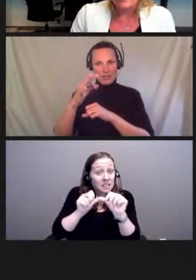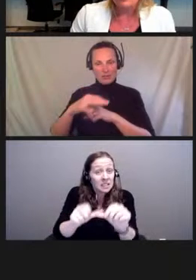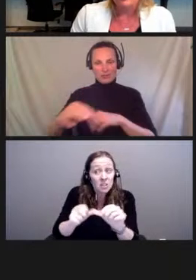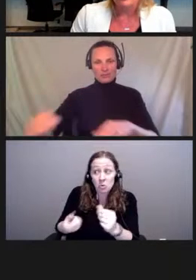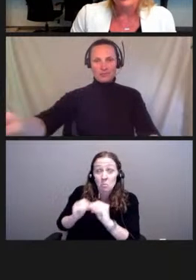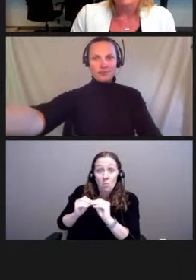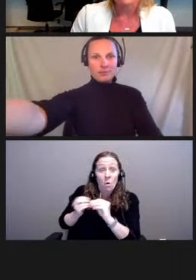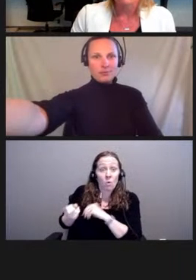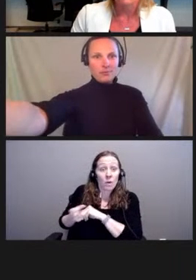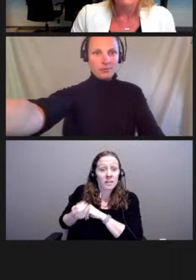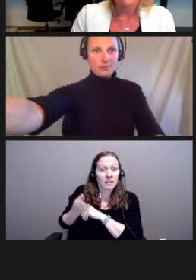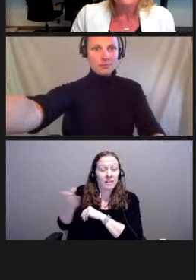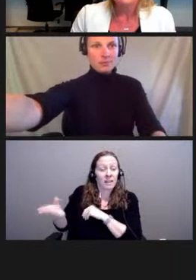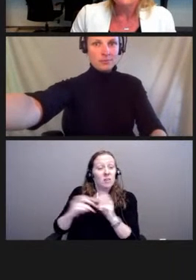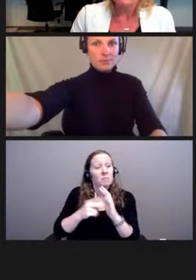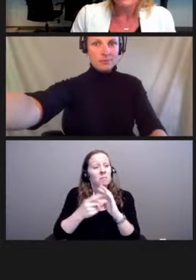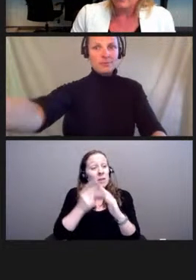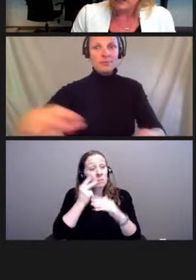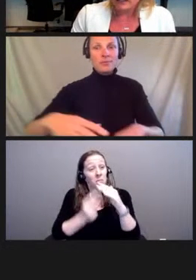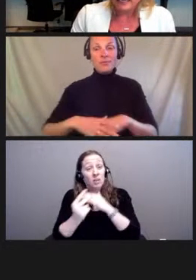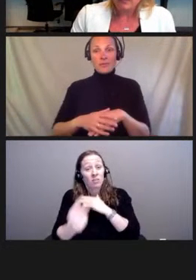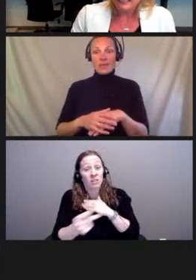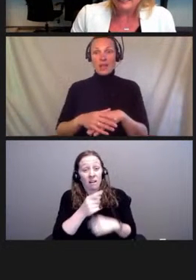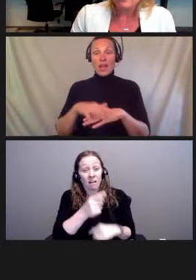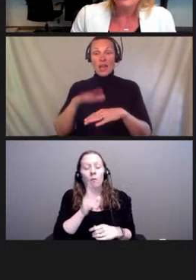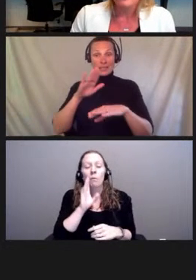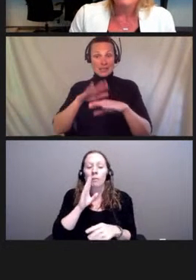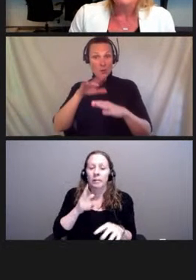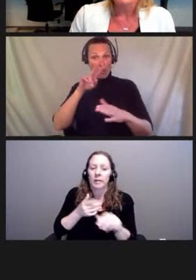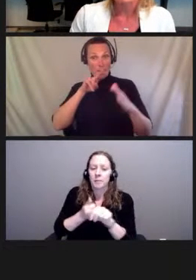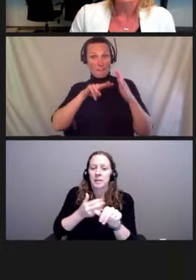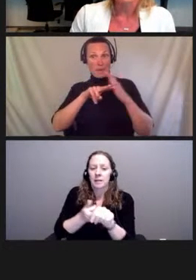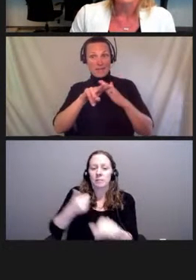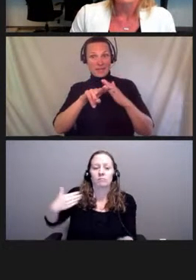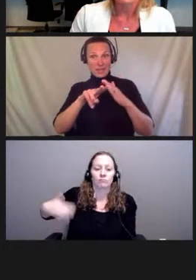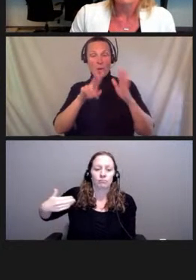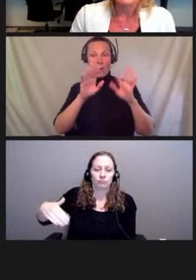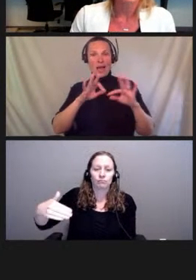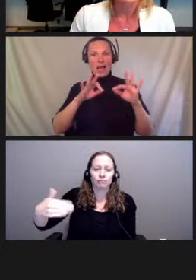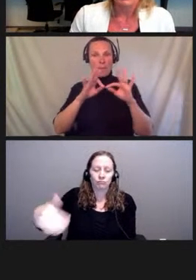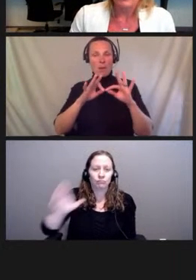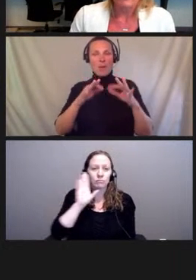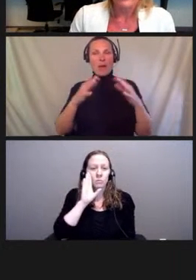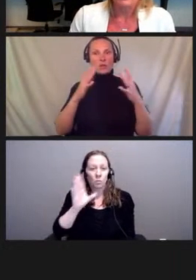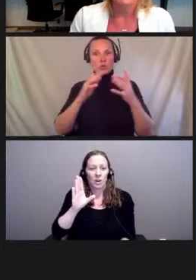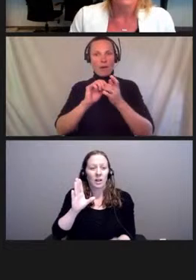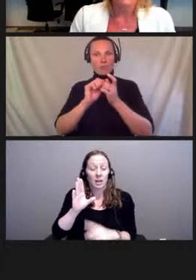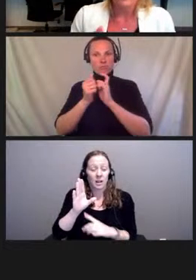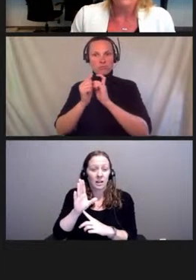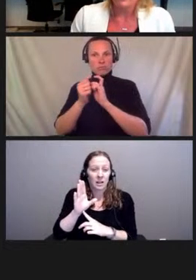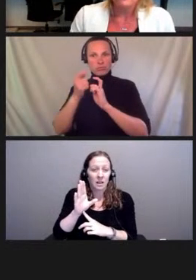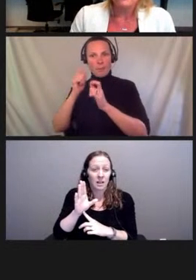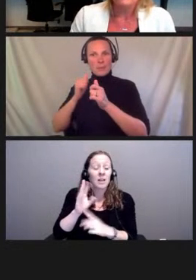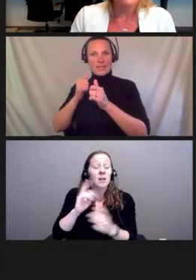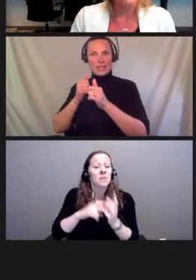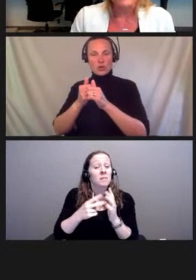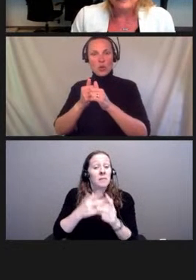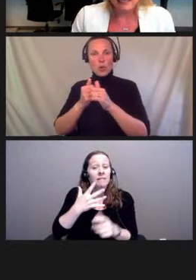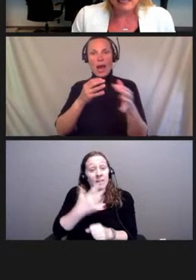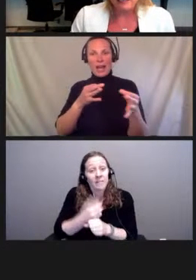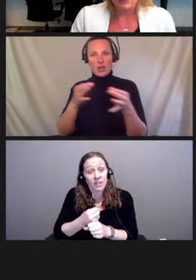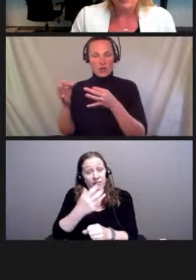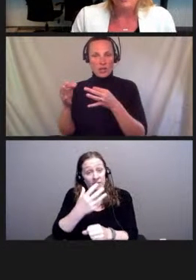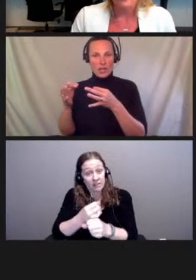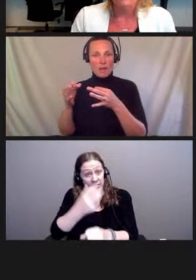these waste projections will be regularly updated as the waste plan is refreshed on a 5-year basis, and this